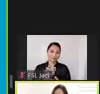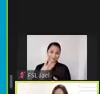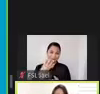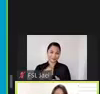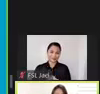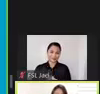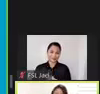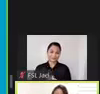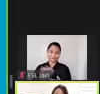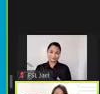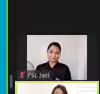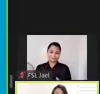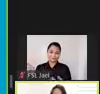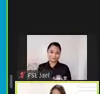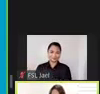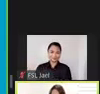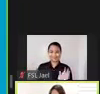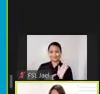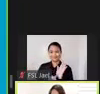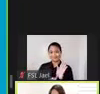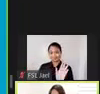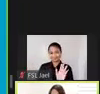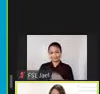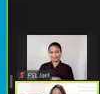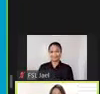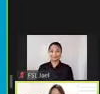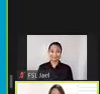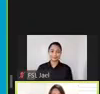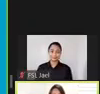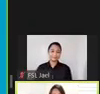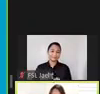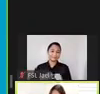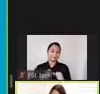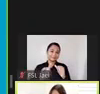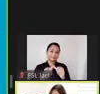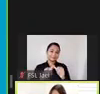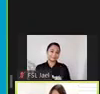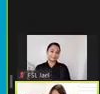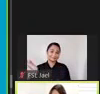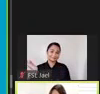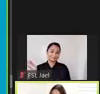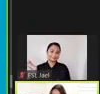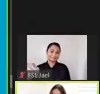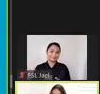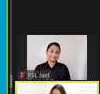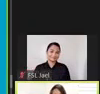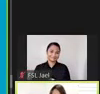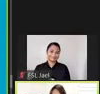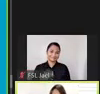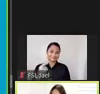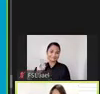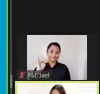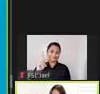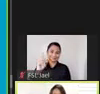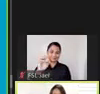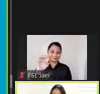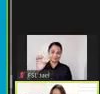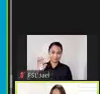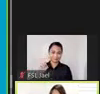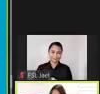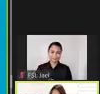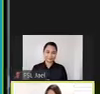Jaworski. She's the representative to the Philippines and executive board member to the International Olympic Committee, or